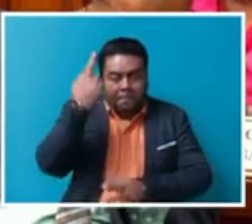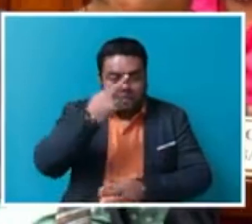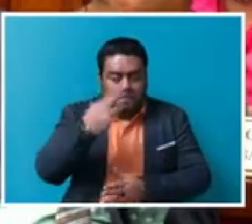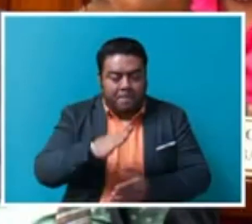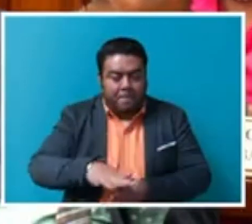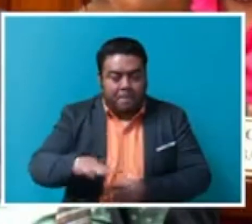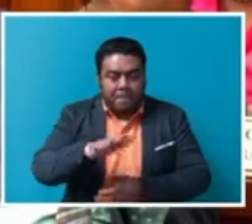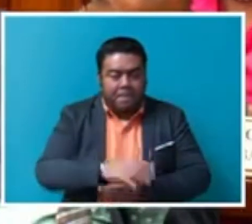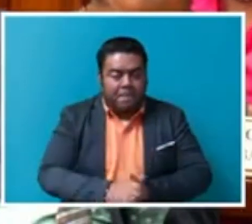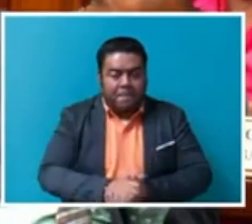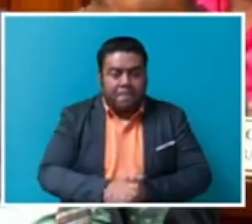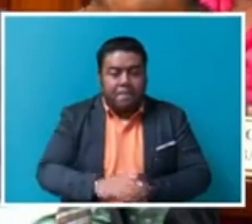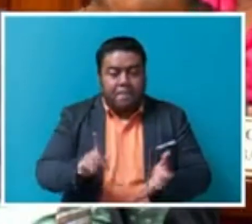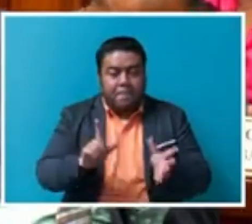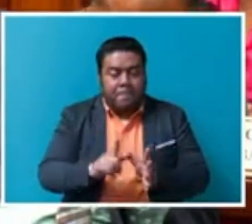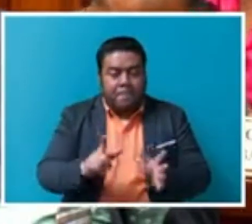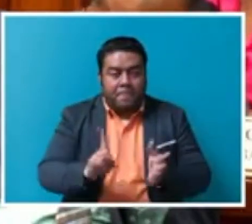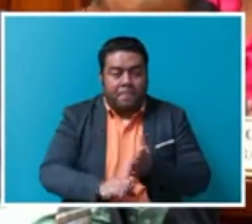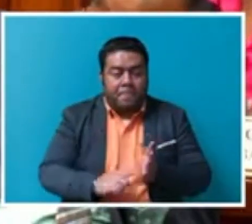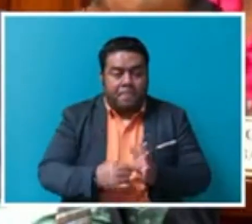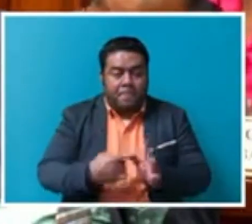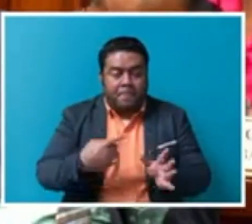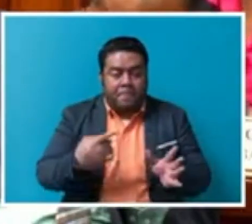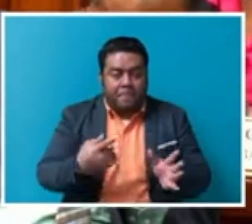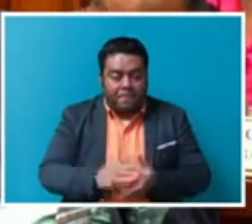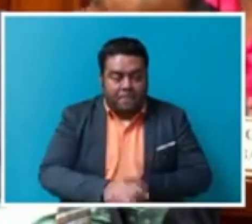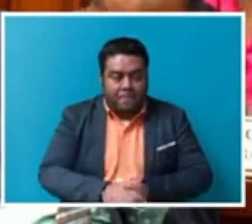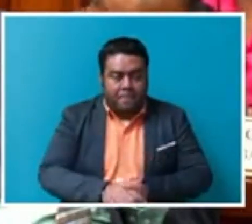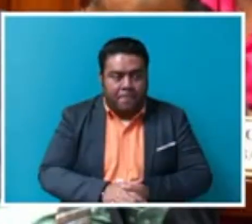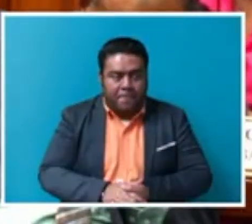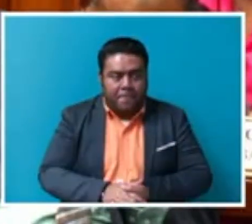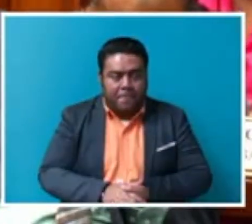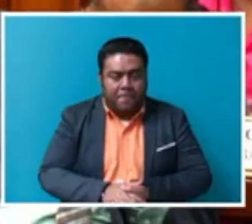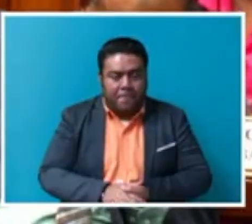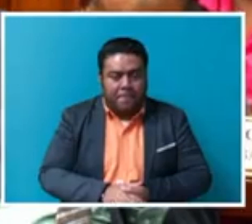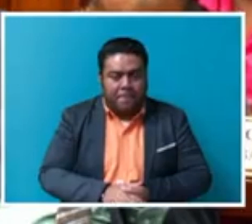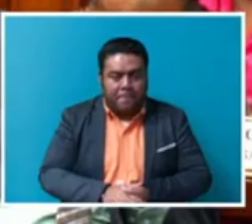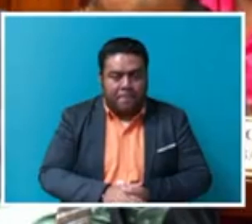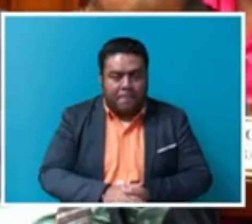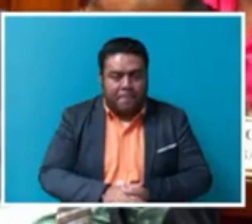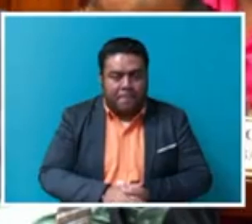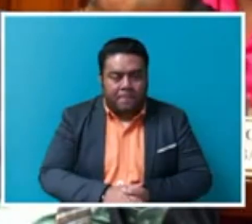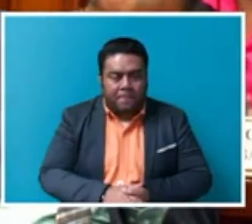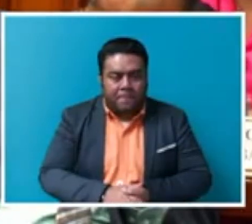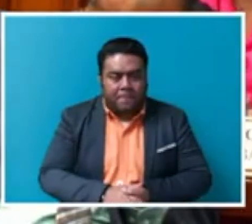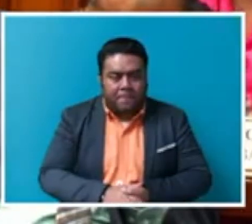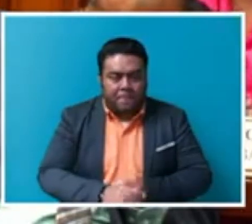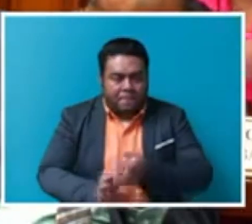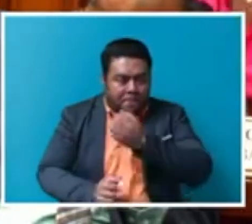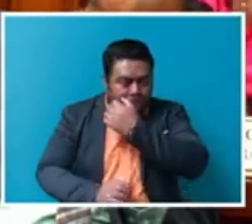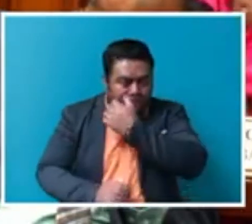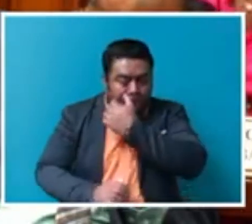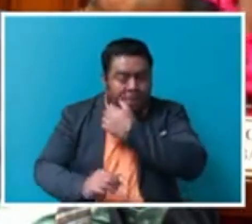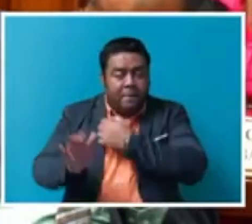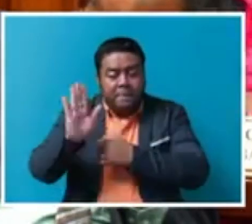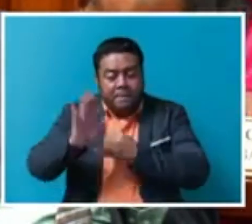leverage the LTA-ACCF partnership to further broaden our public messaging and create lasting awareness around